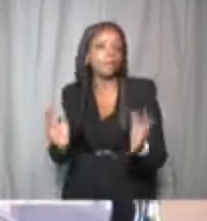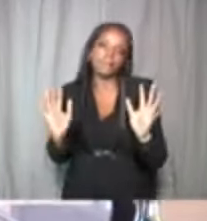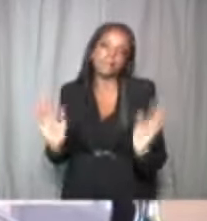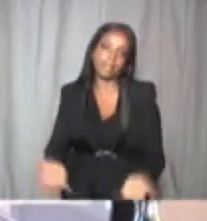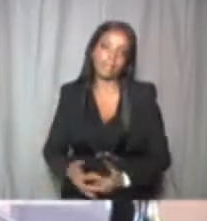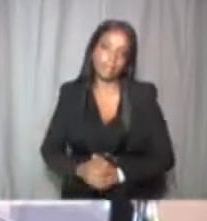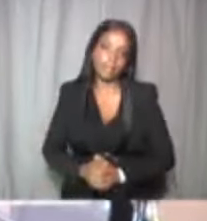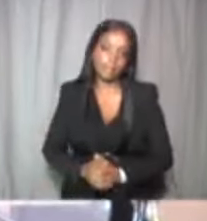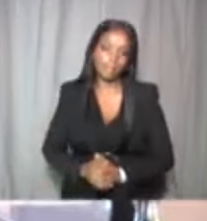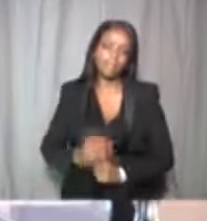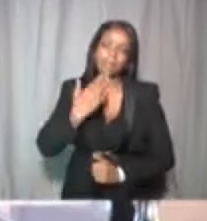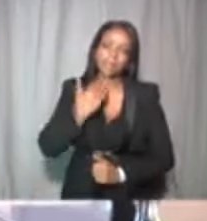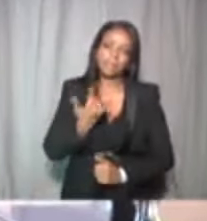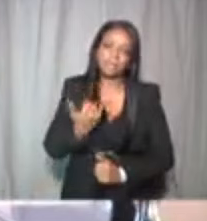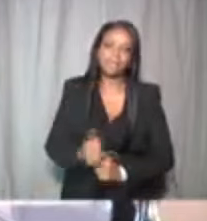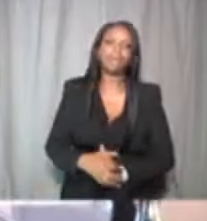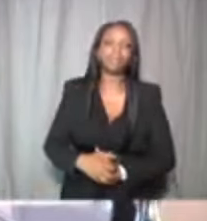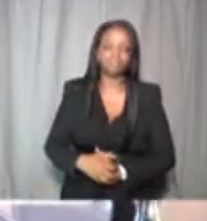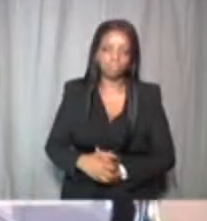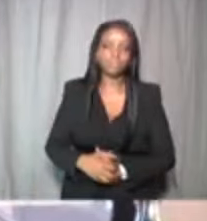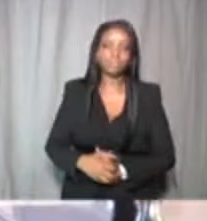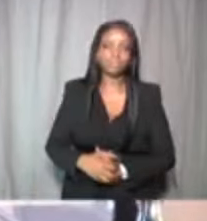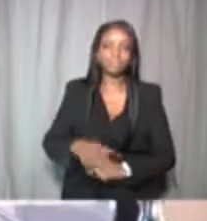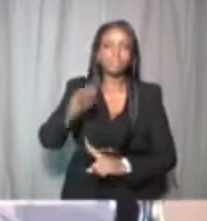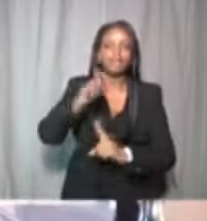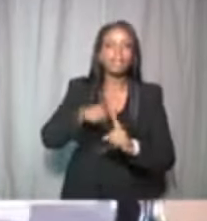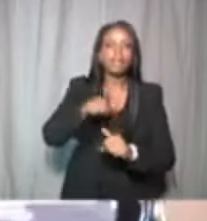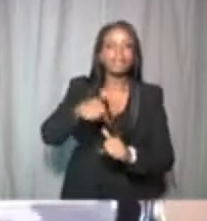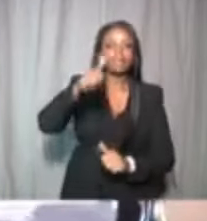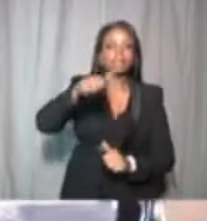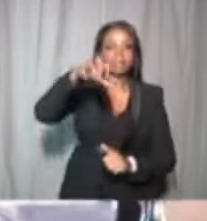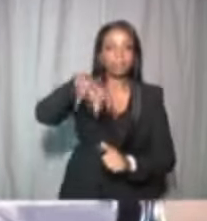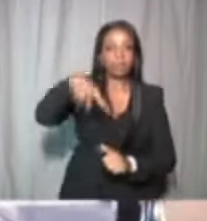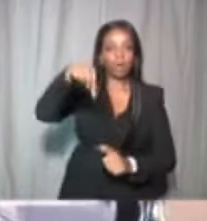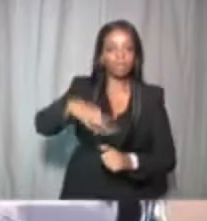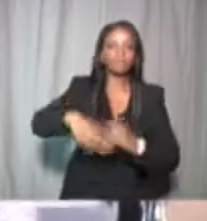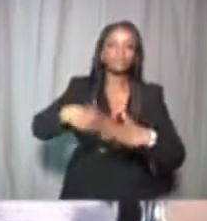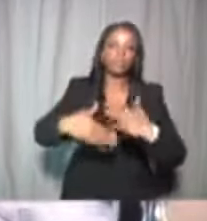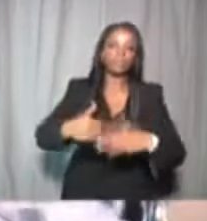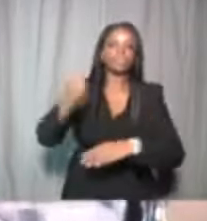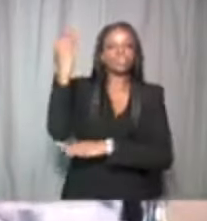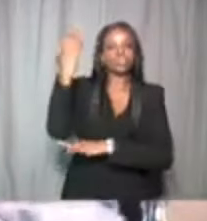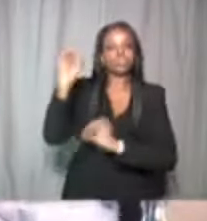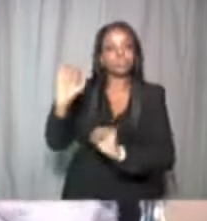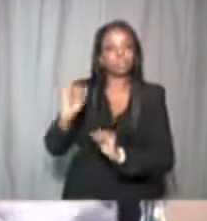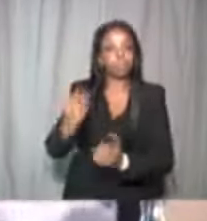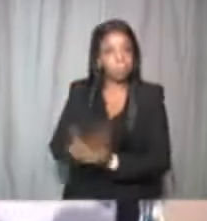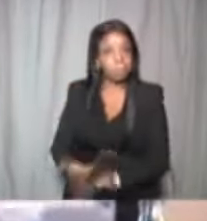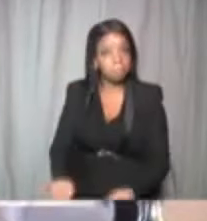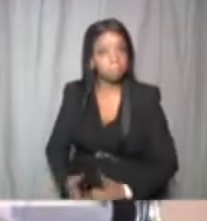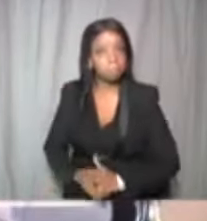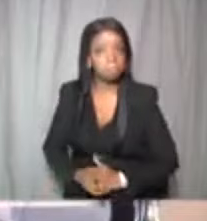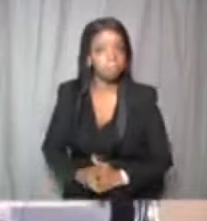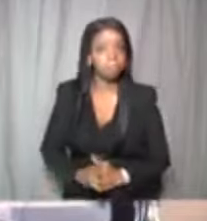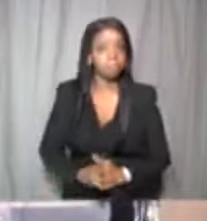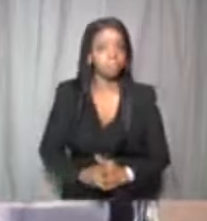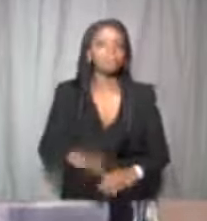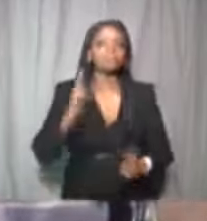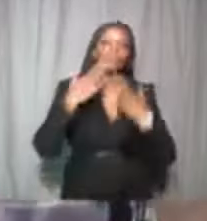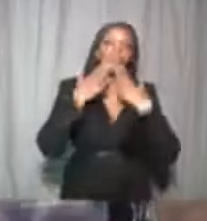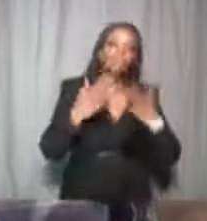therefore allow the Premier to continue with the speech? Thank you so much. Okay.